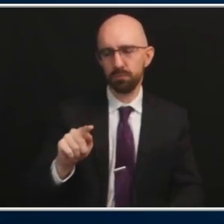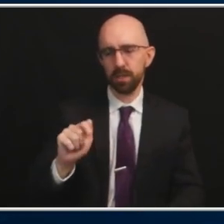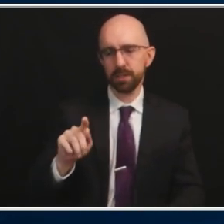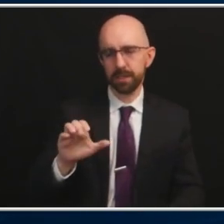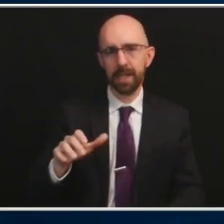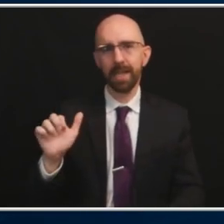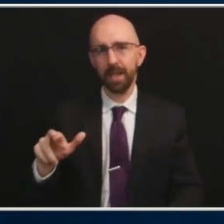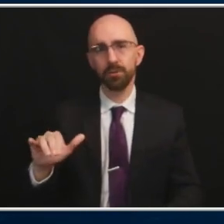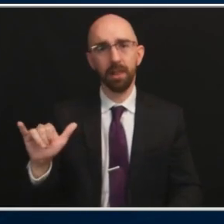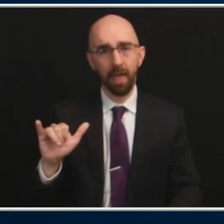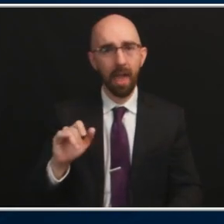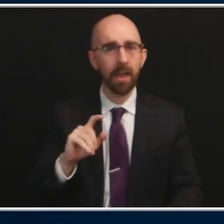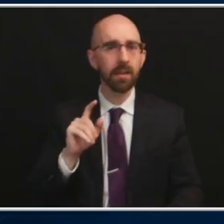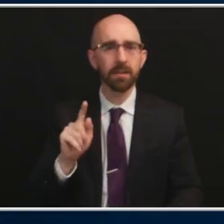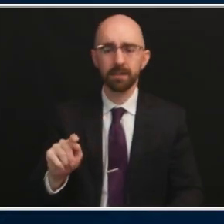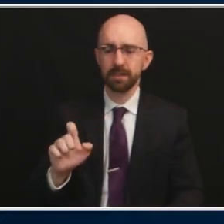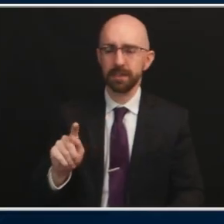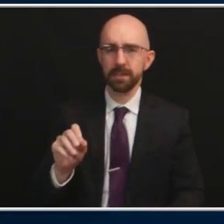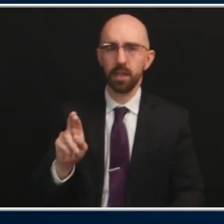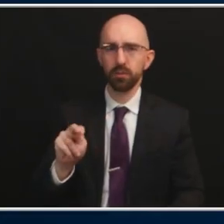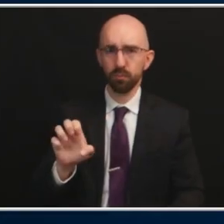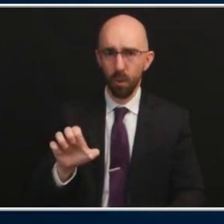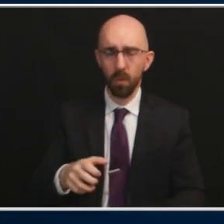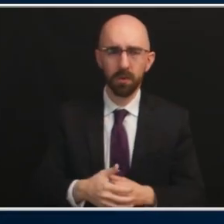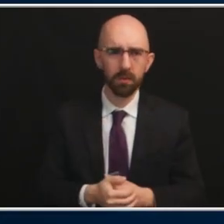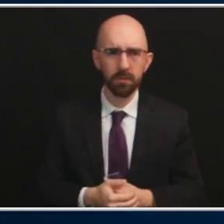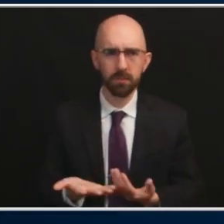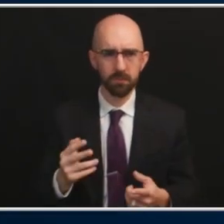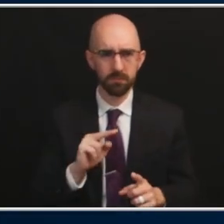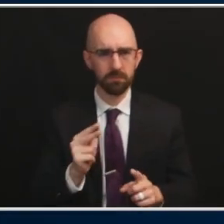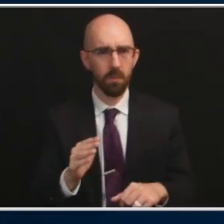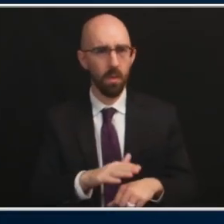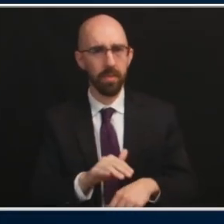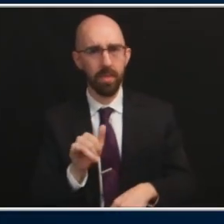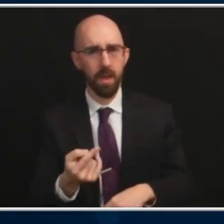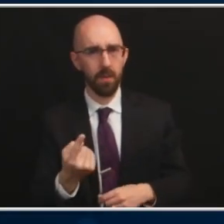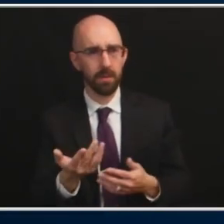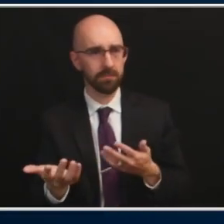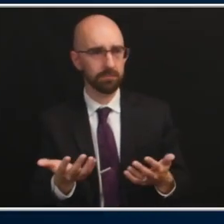testosterone? Who wants to take that one?